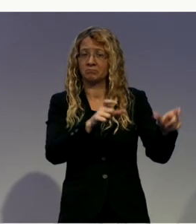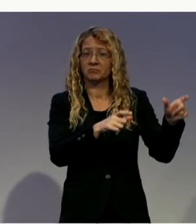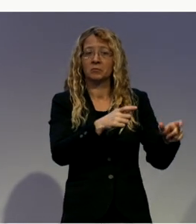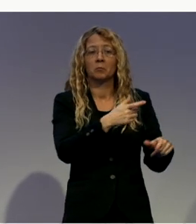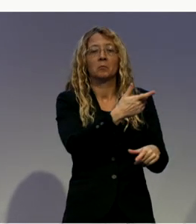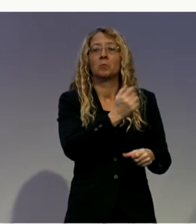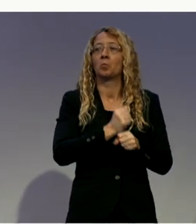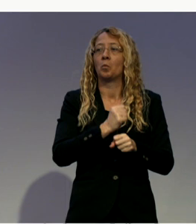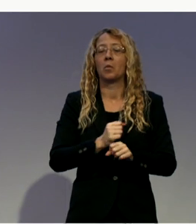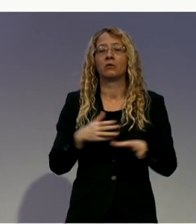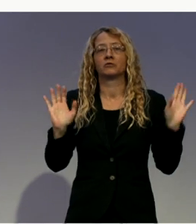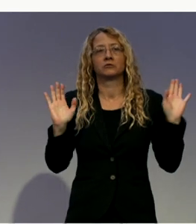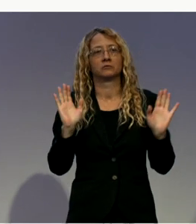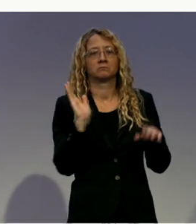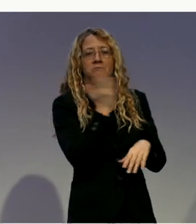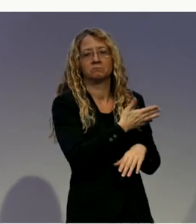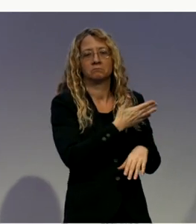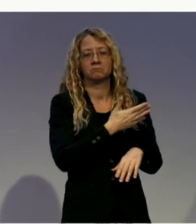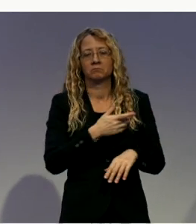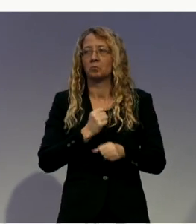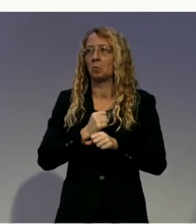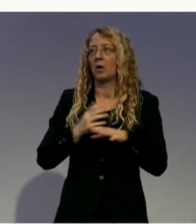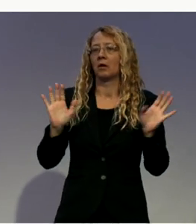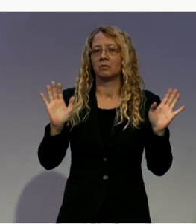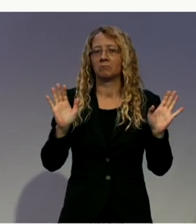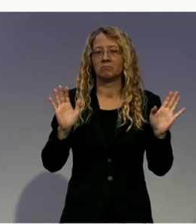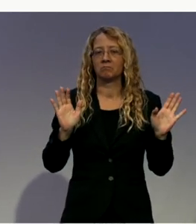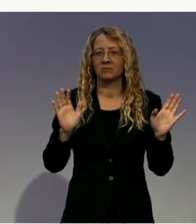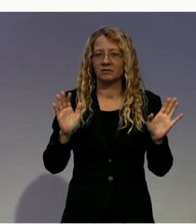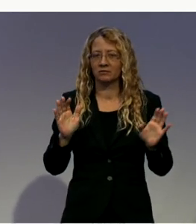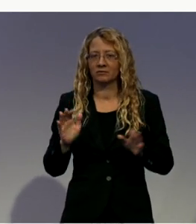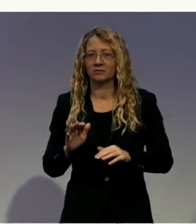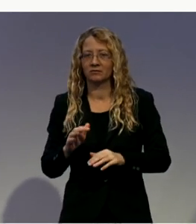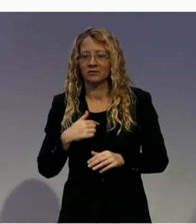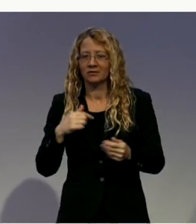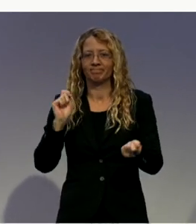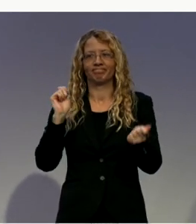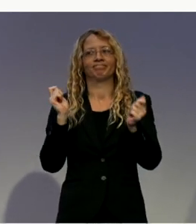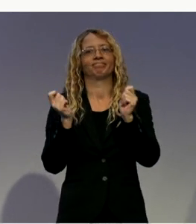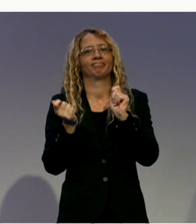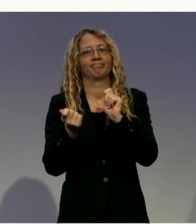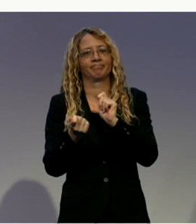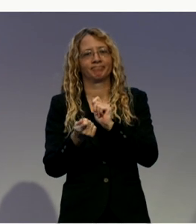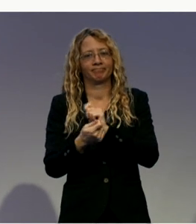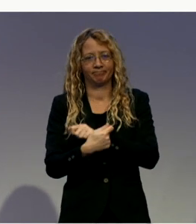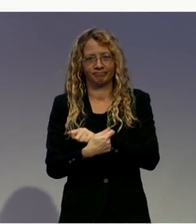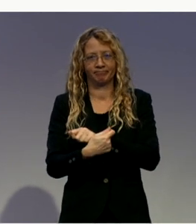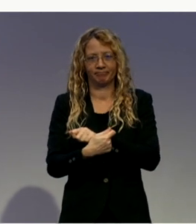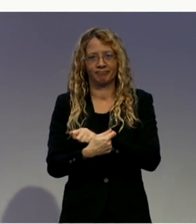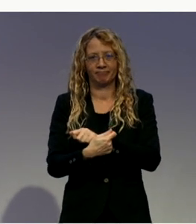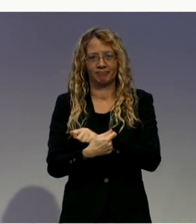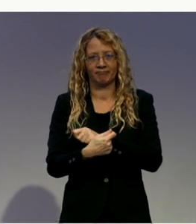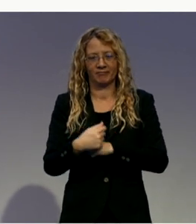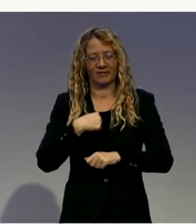it's not going to work that way. So we have changed our mentality in the Board of Trustees, and we've decided